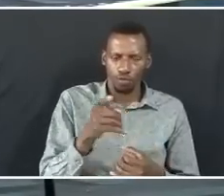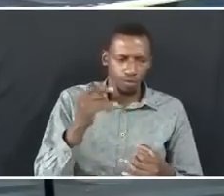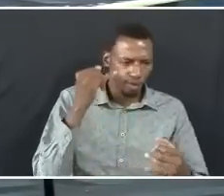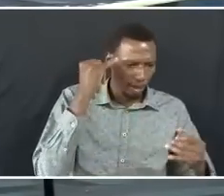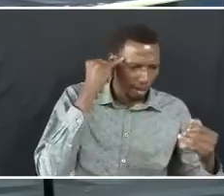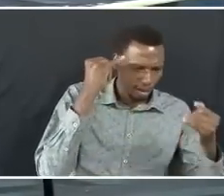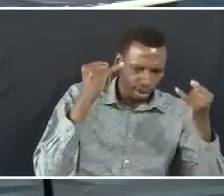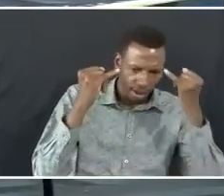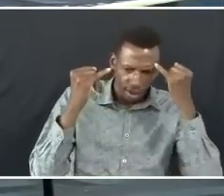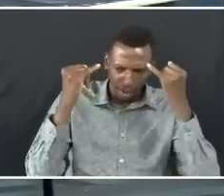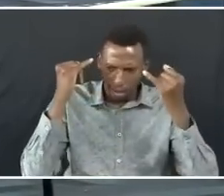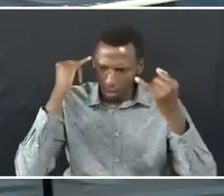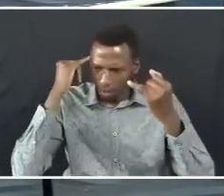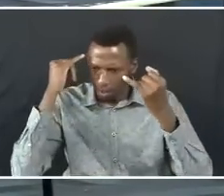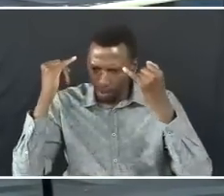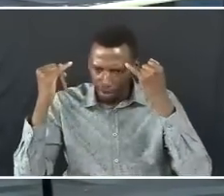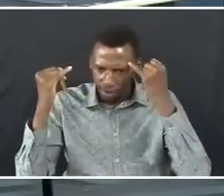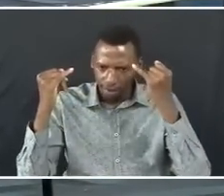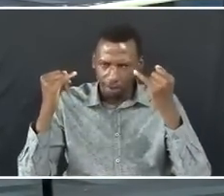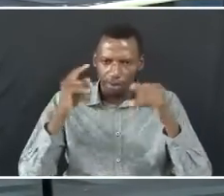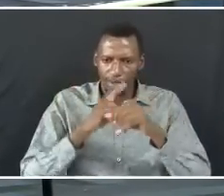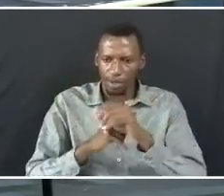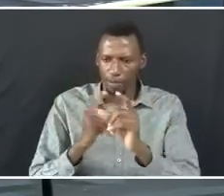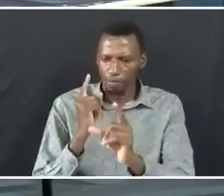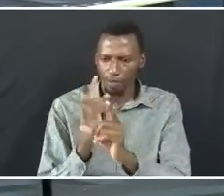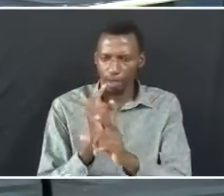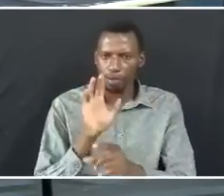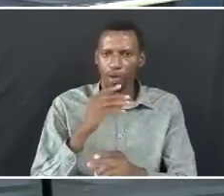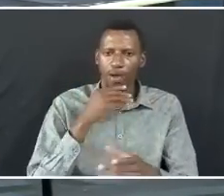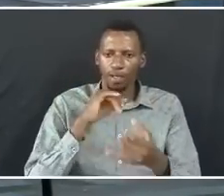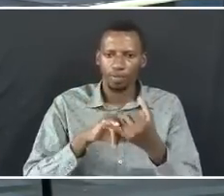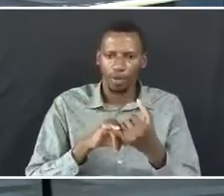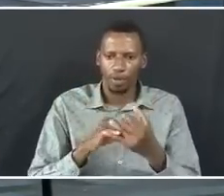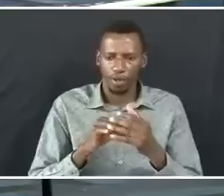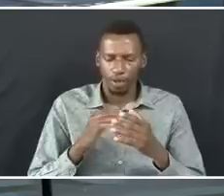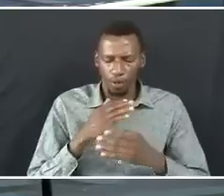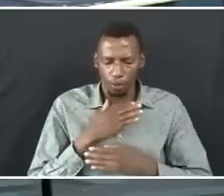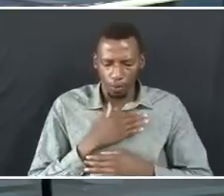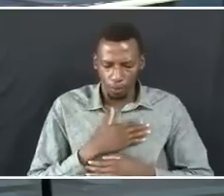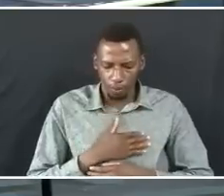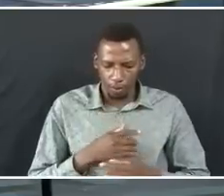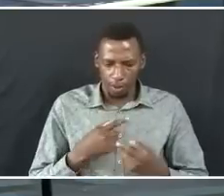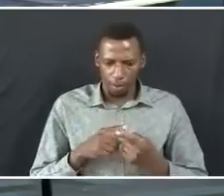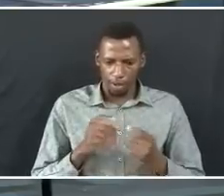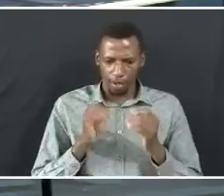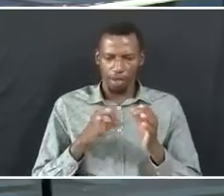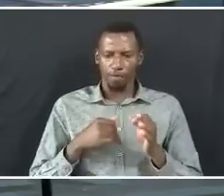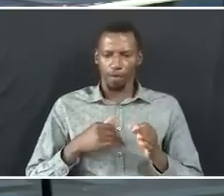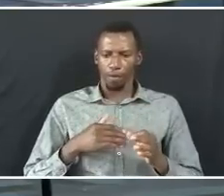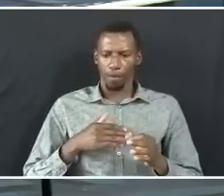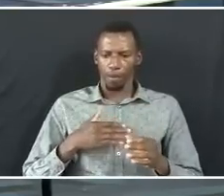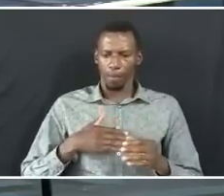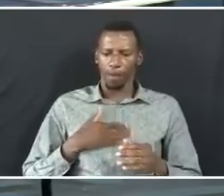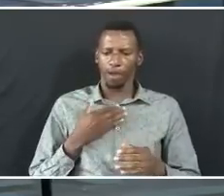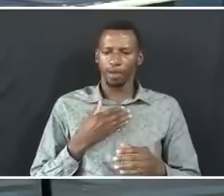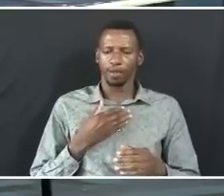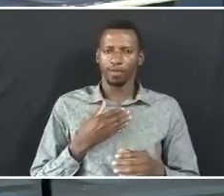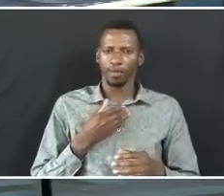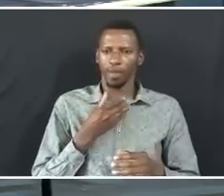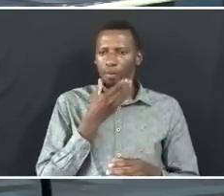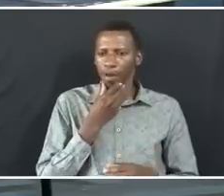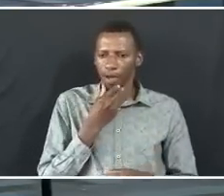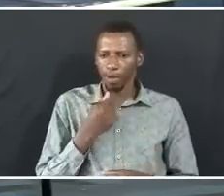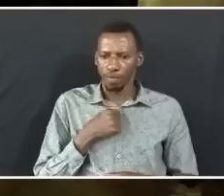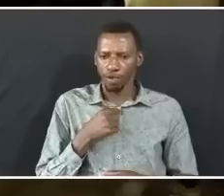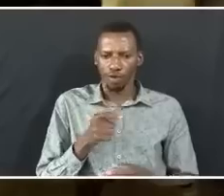just speak them. You melt before your husband. But when I have a man that I am controlling and manipulating, turning like a chapati,